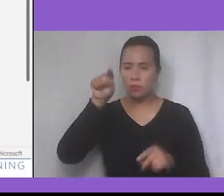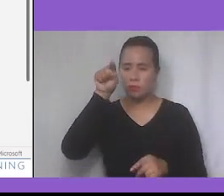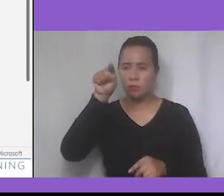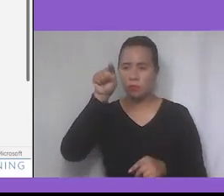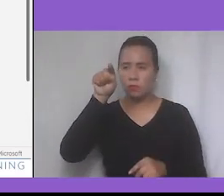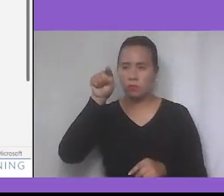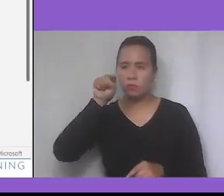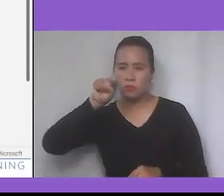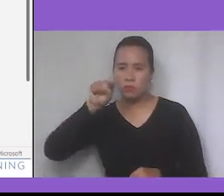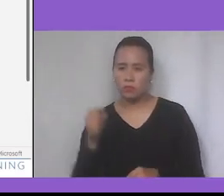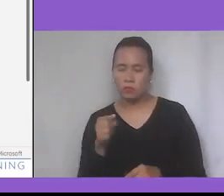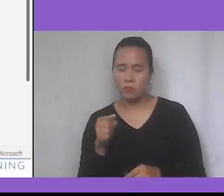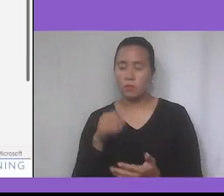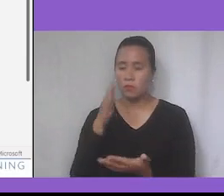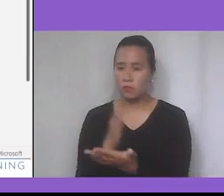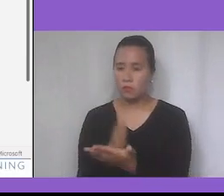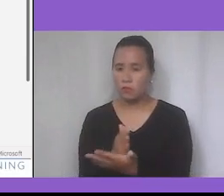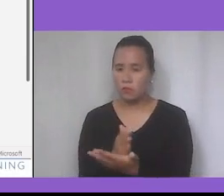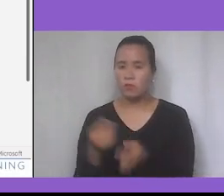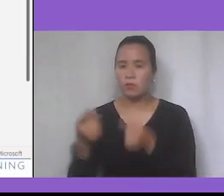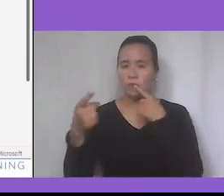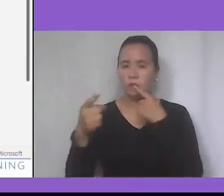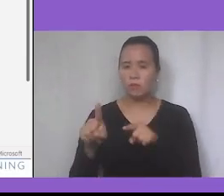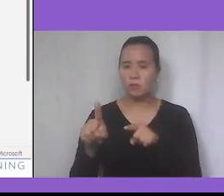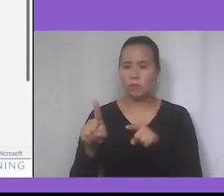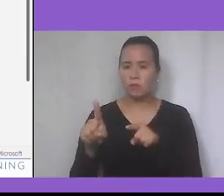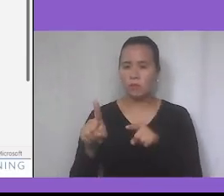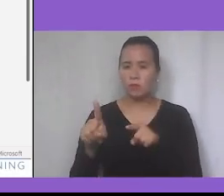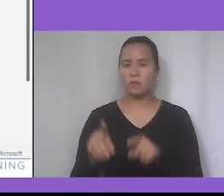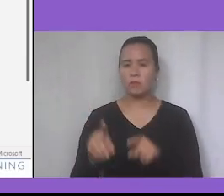Here are some ideas. Colon.